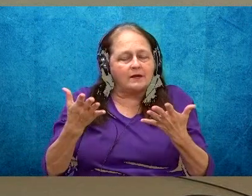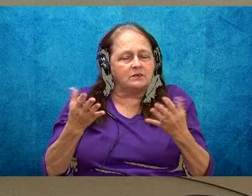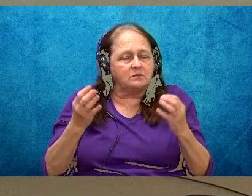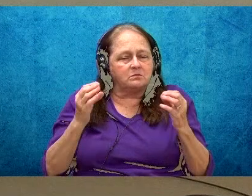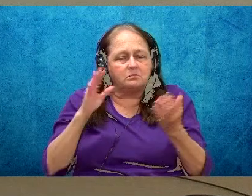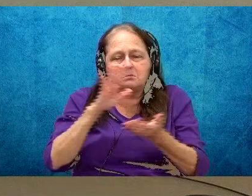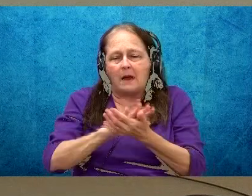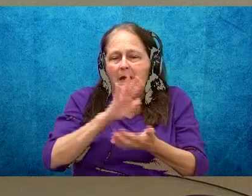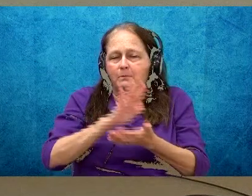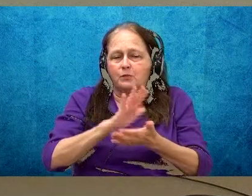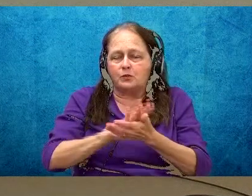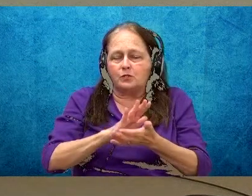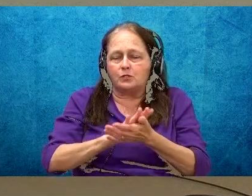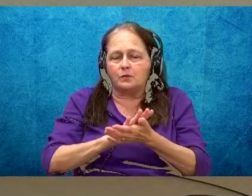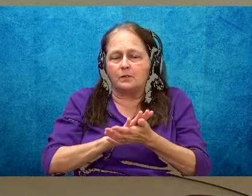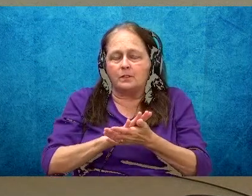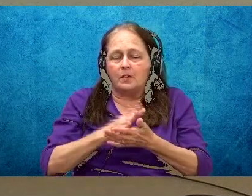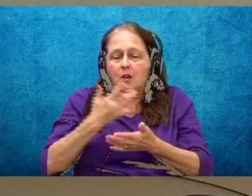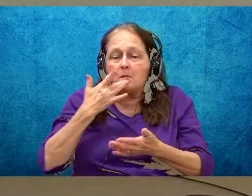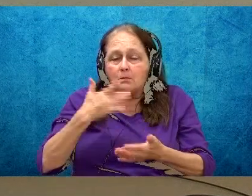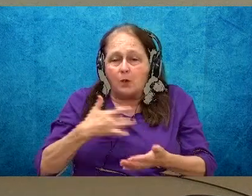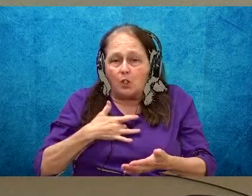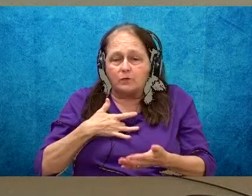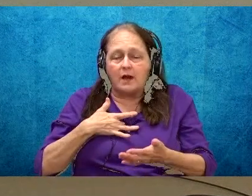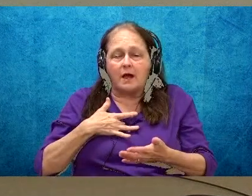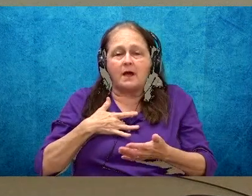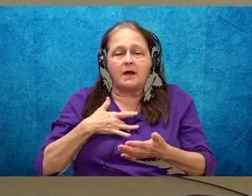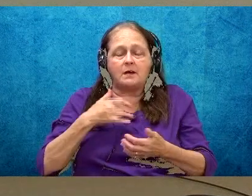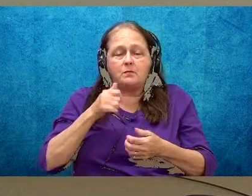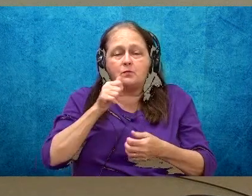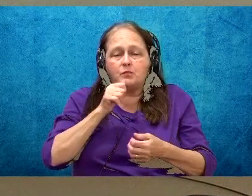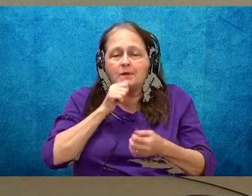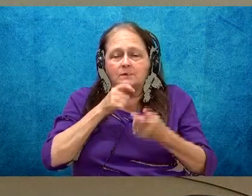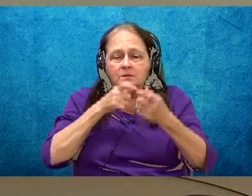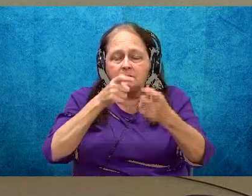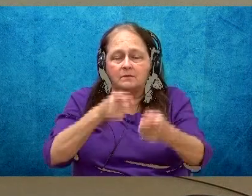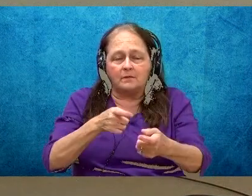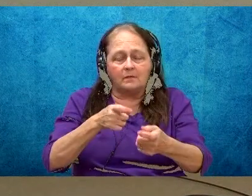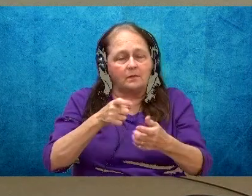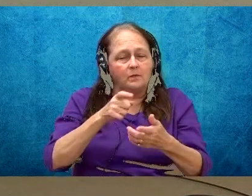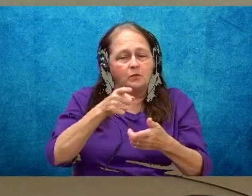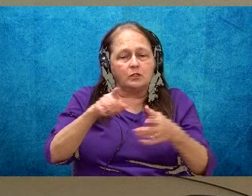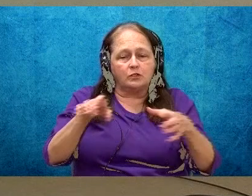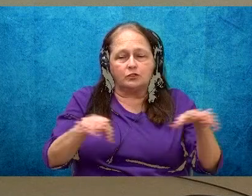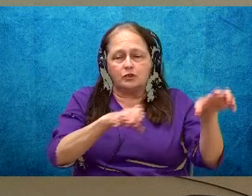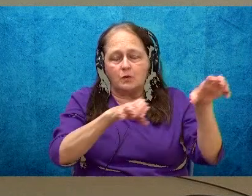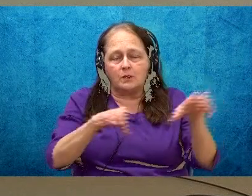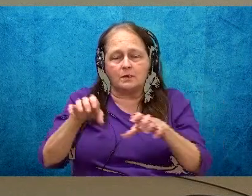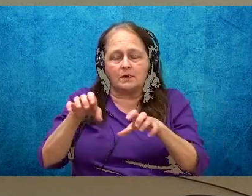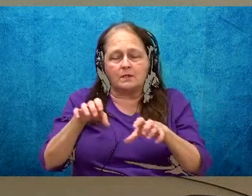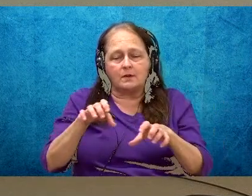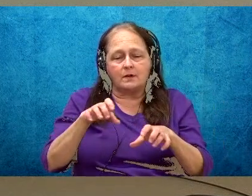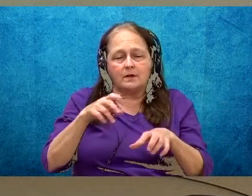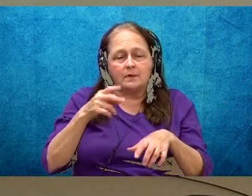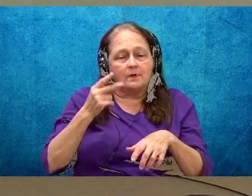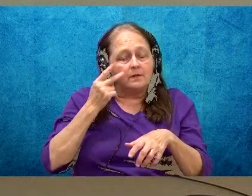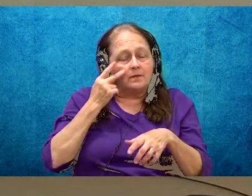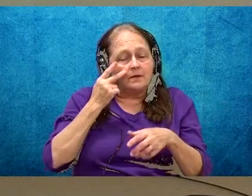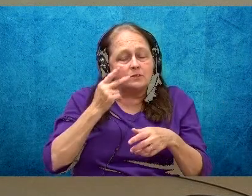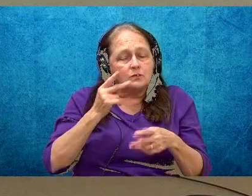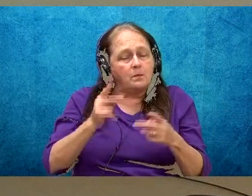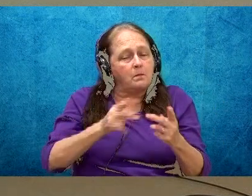of paper and birthday presents and anything else that you are doing. So see how this is